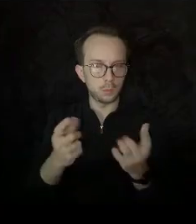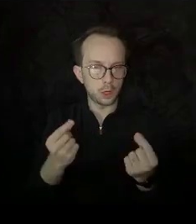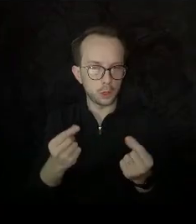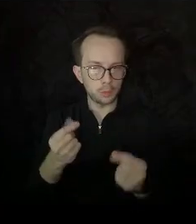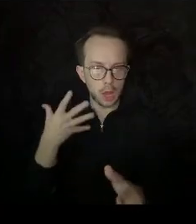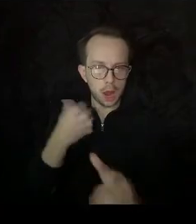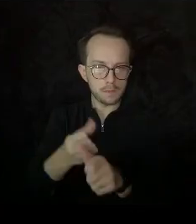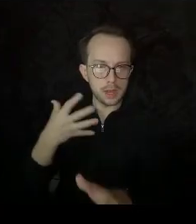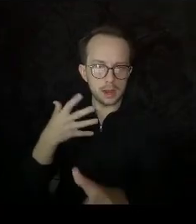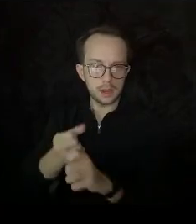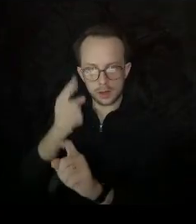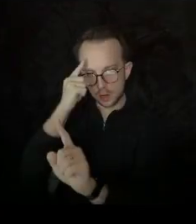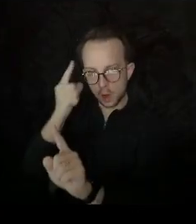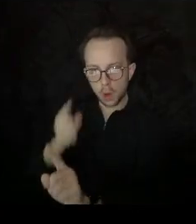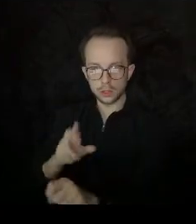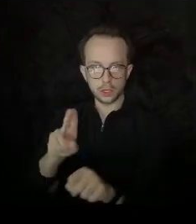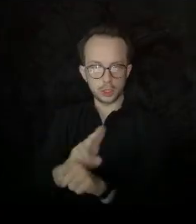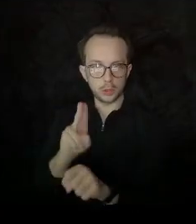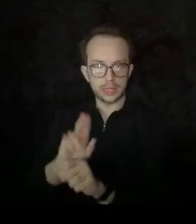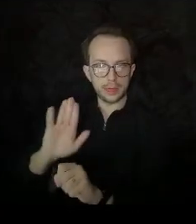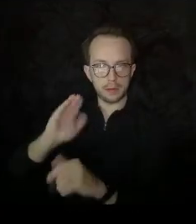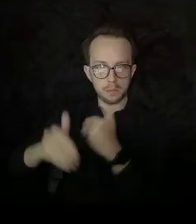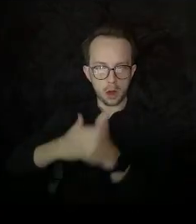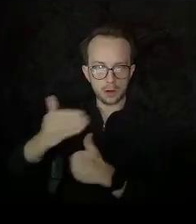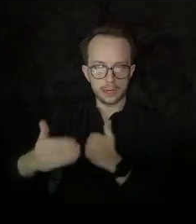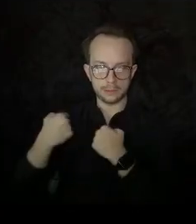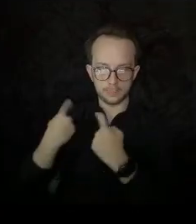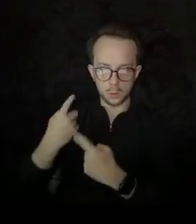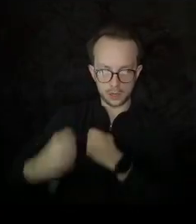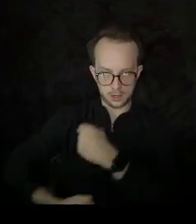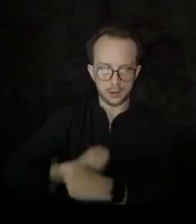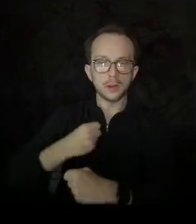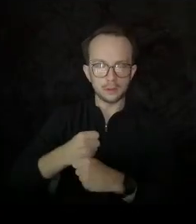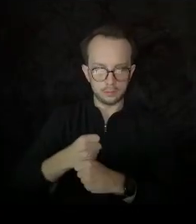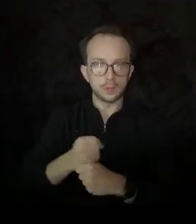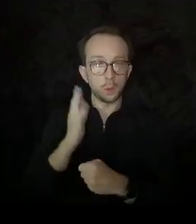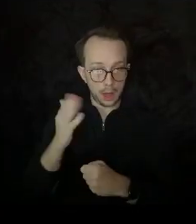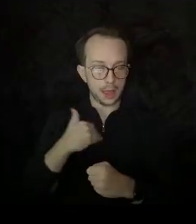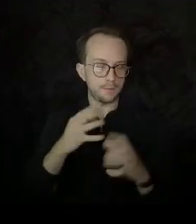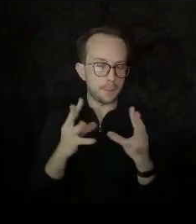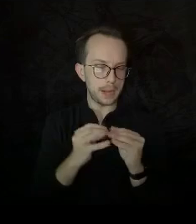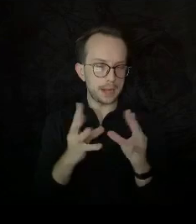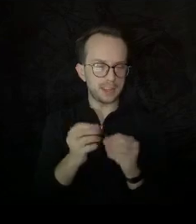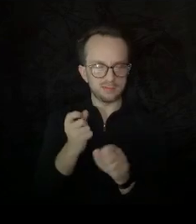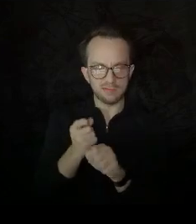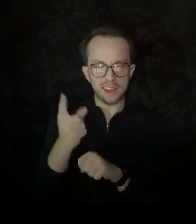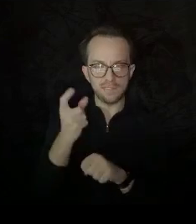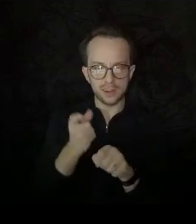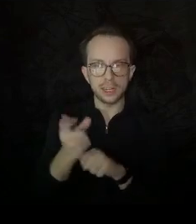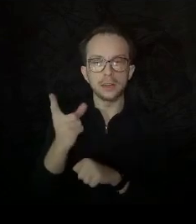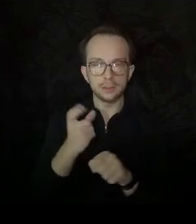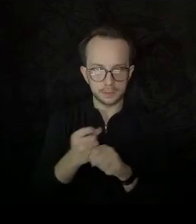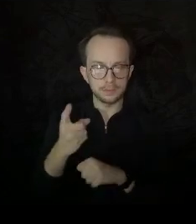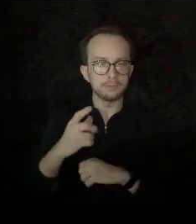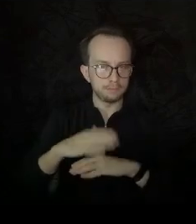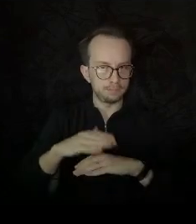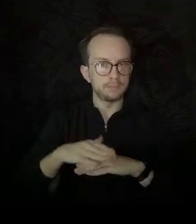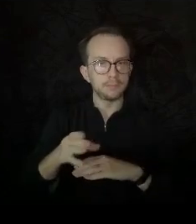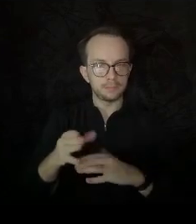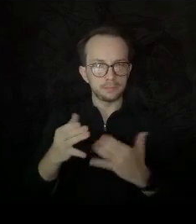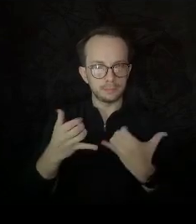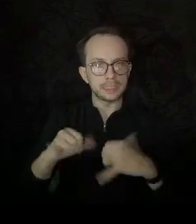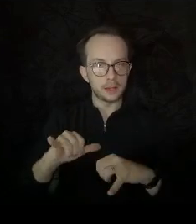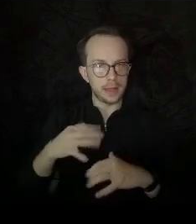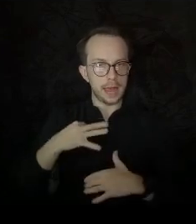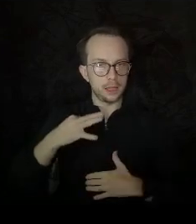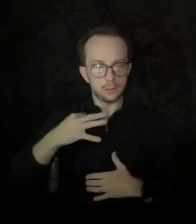their progress. There will be a meeting every year, as long as your child continues to be eligible for special education.